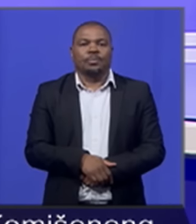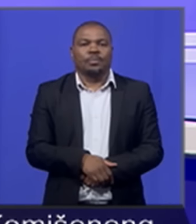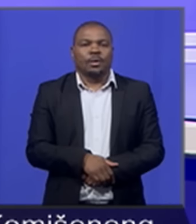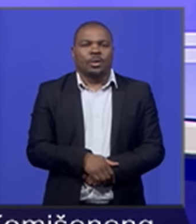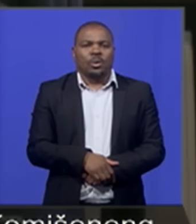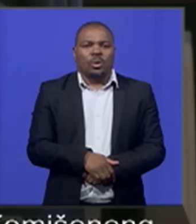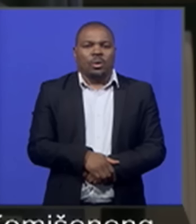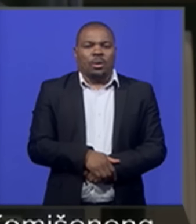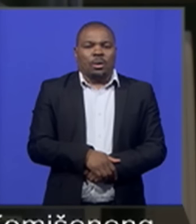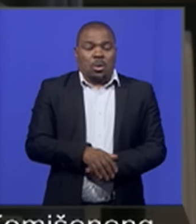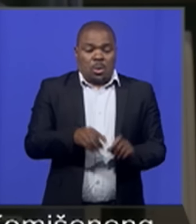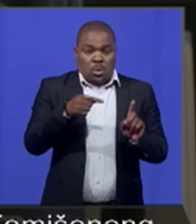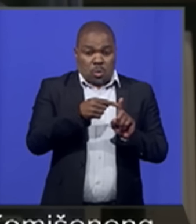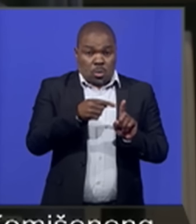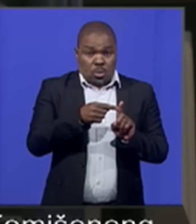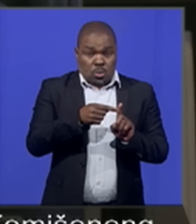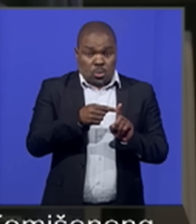Go be go